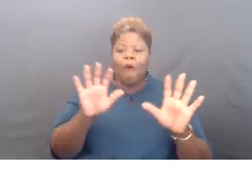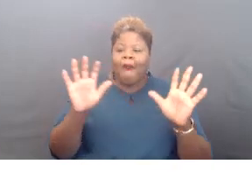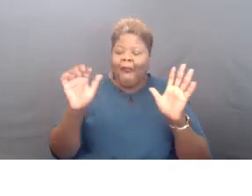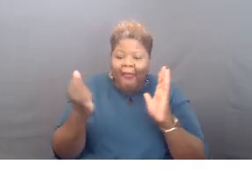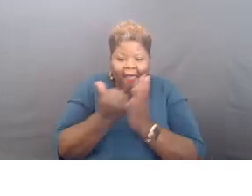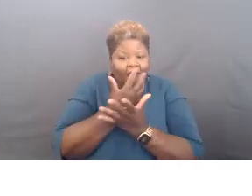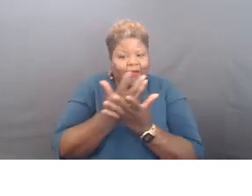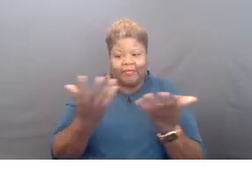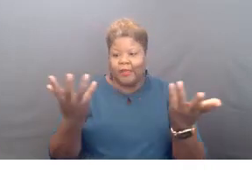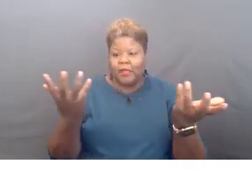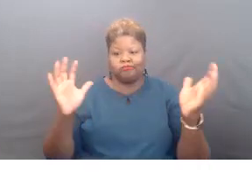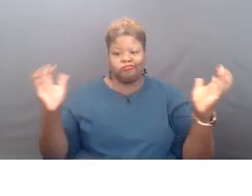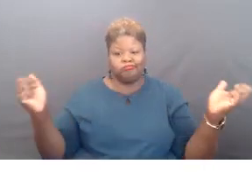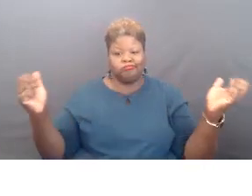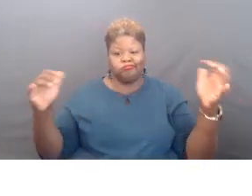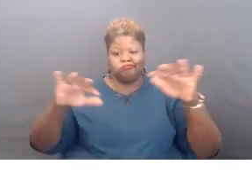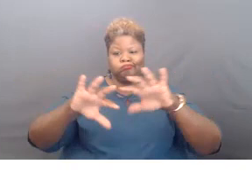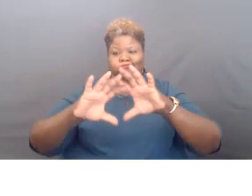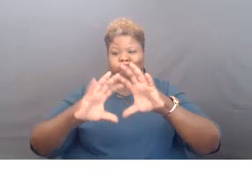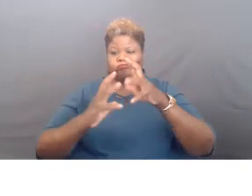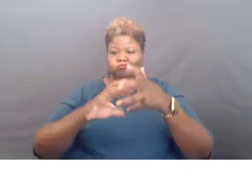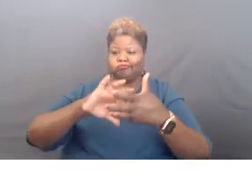has intersectionality. Everything has